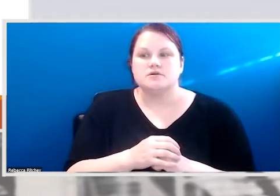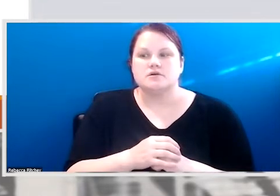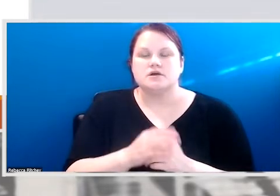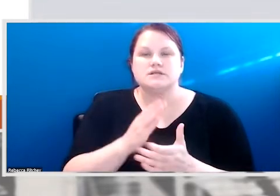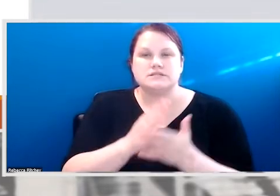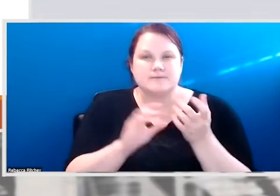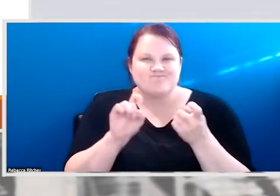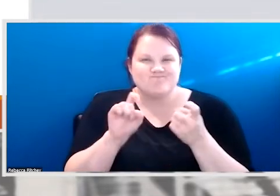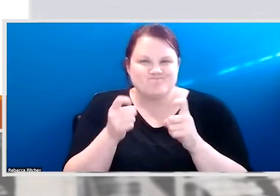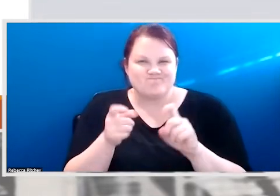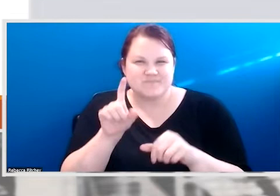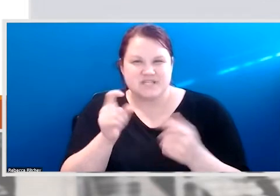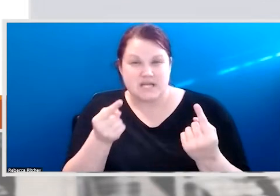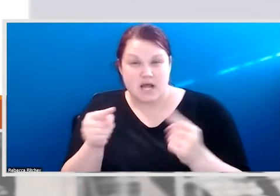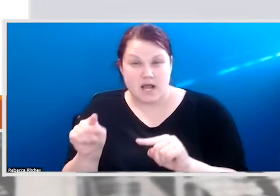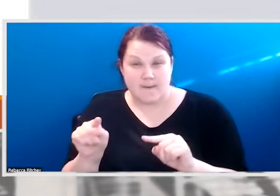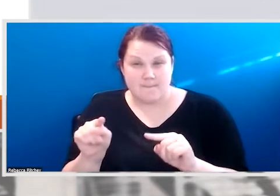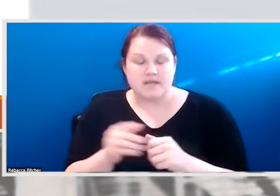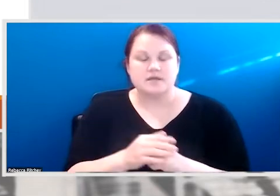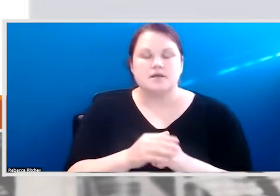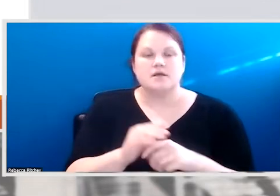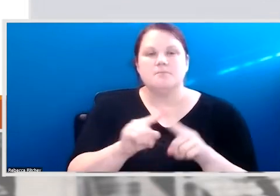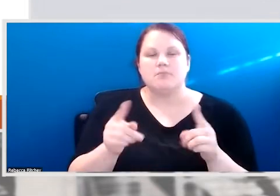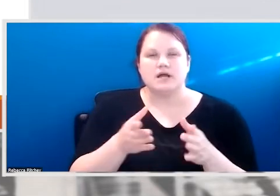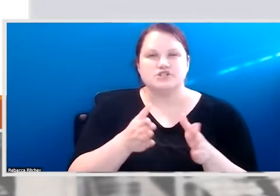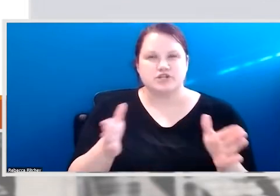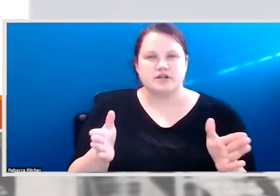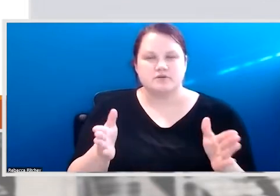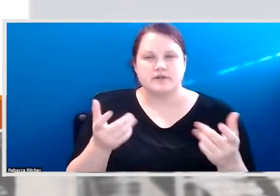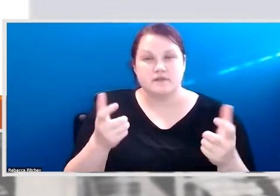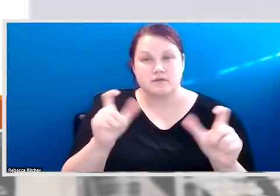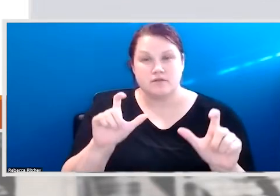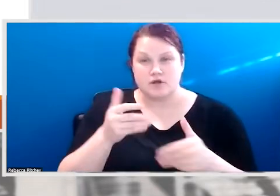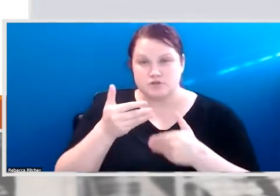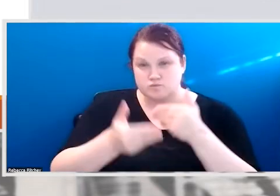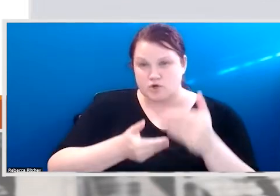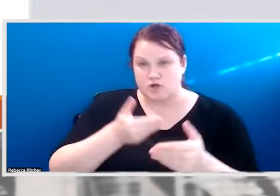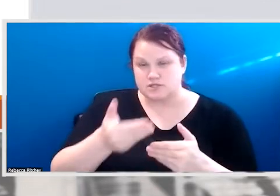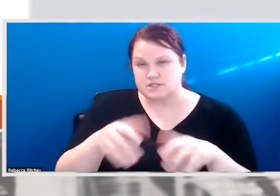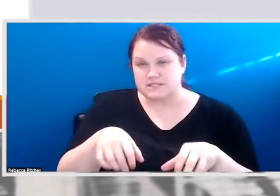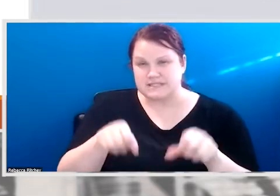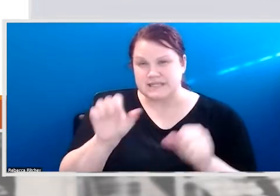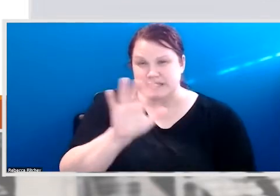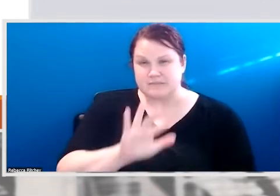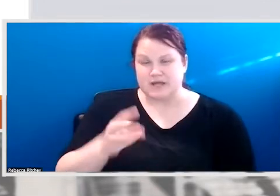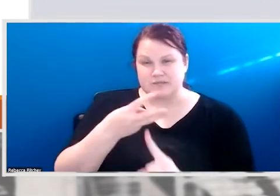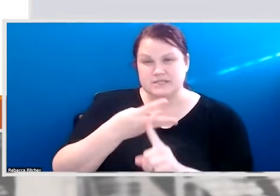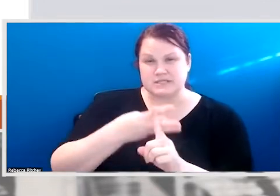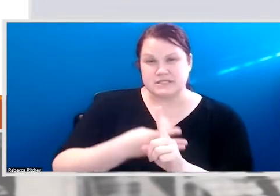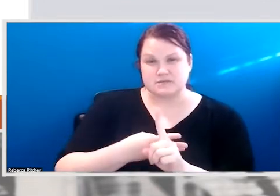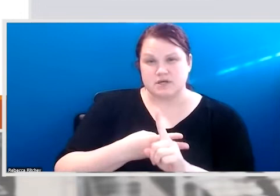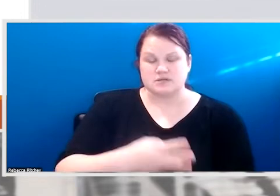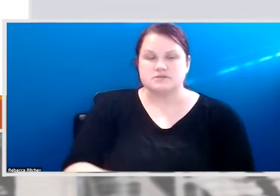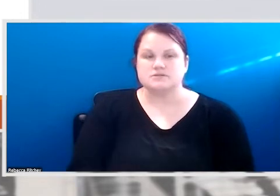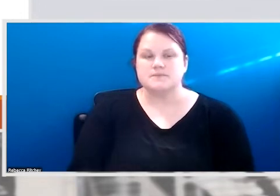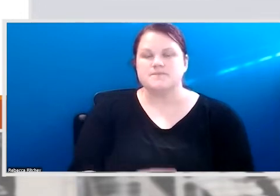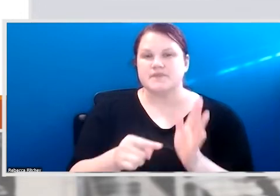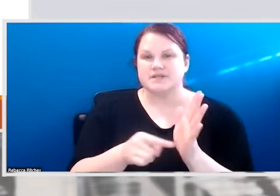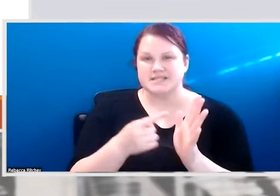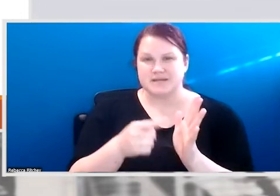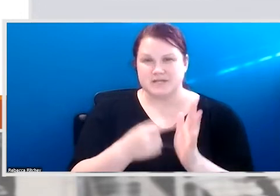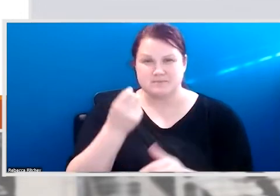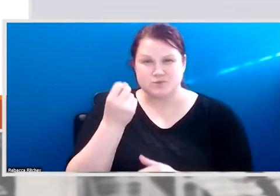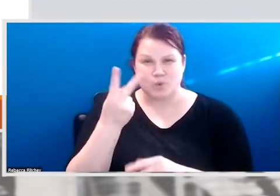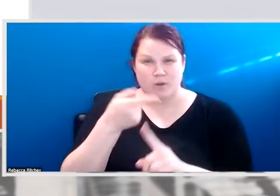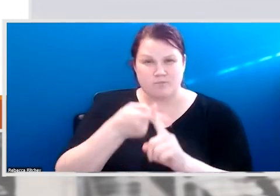tweaks that have to happen, but generally in that large process, it's going to take at least 6 months, and sometimes 12 months or